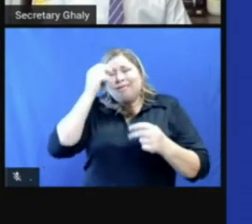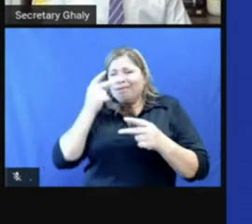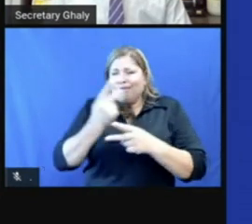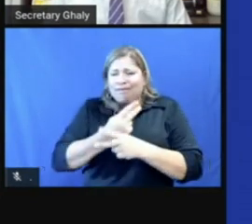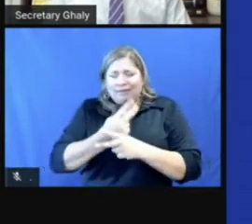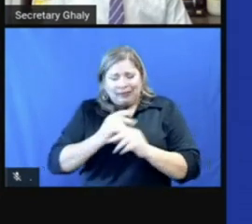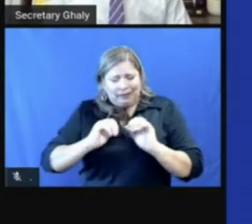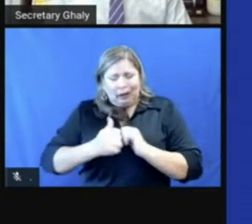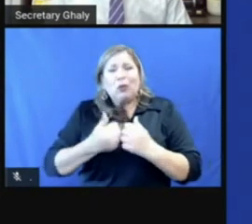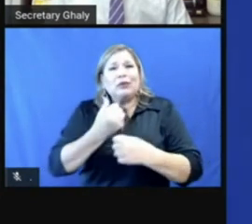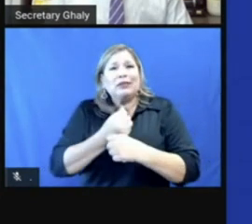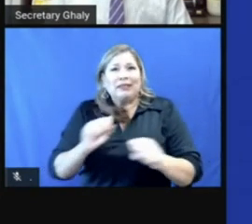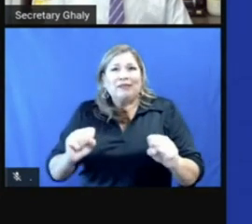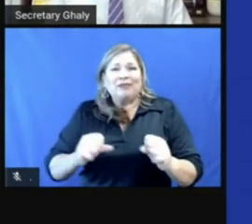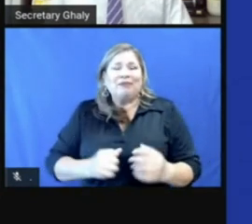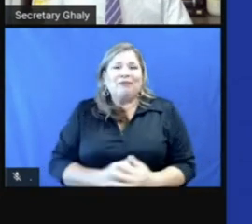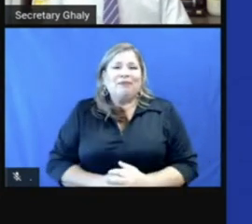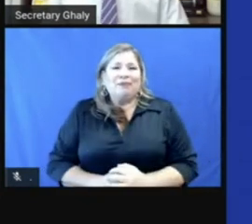message and approach.